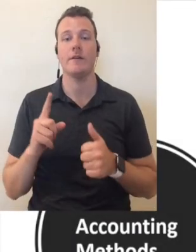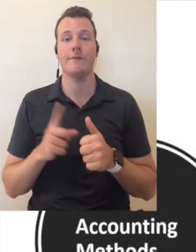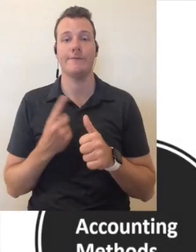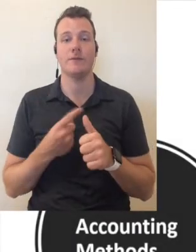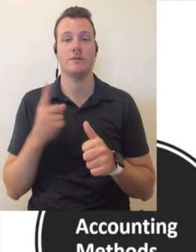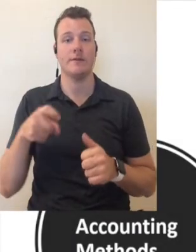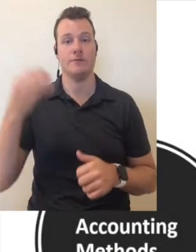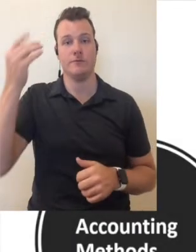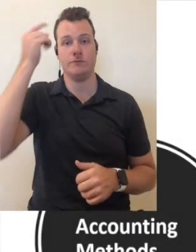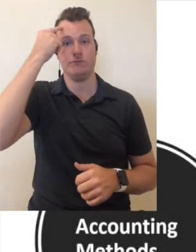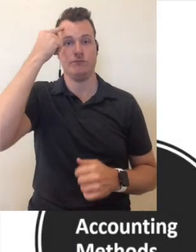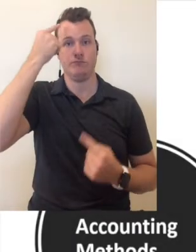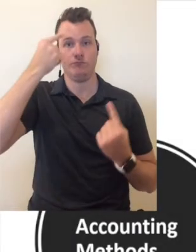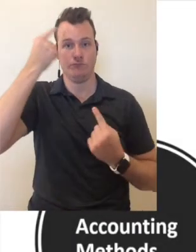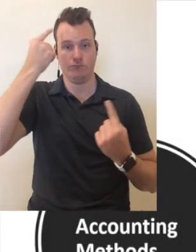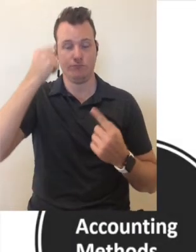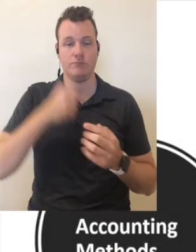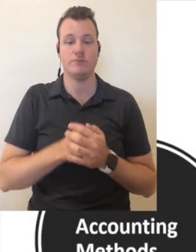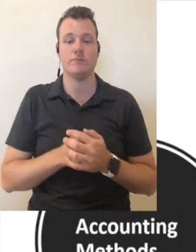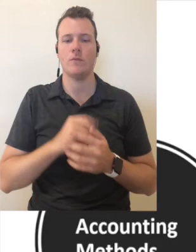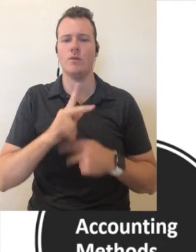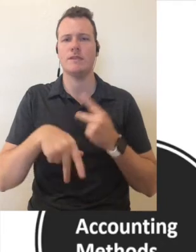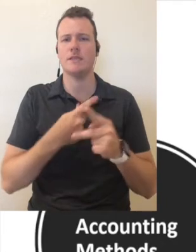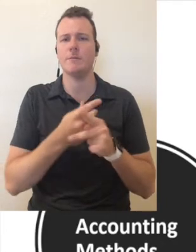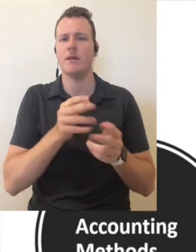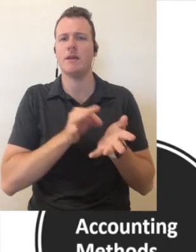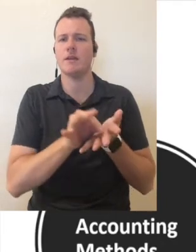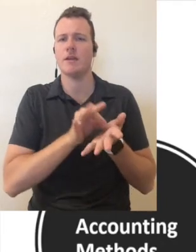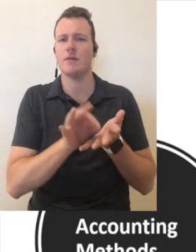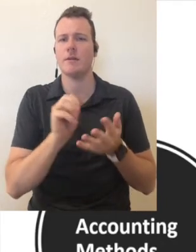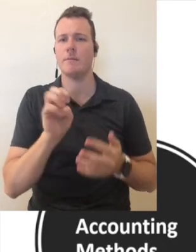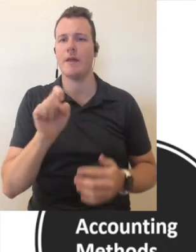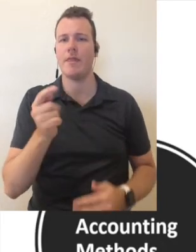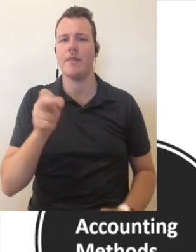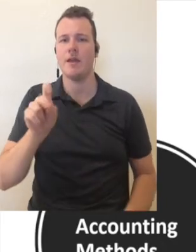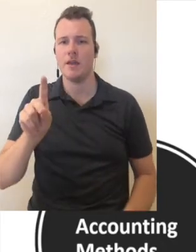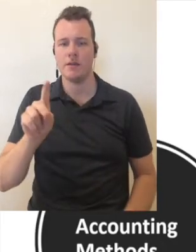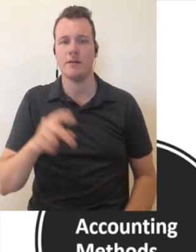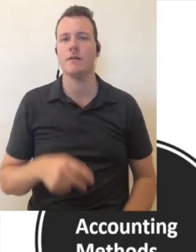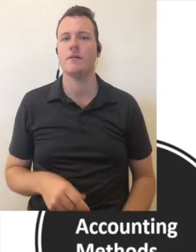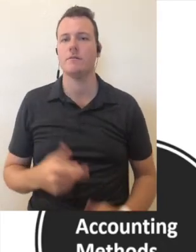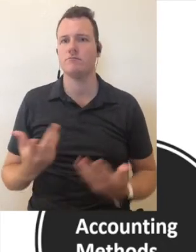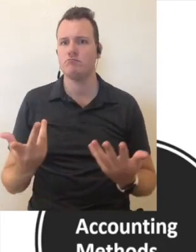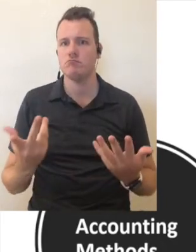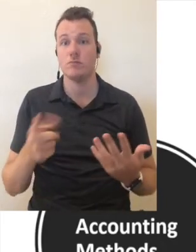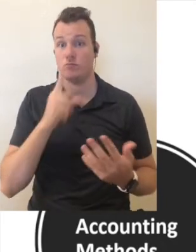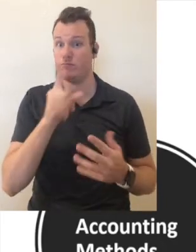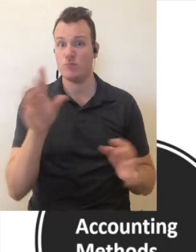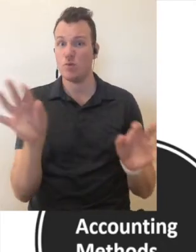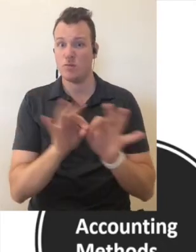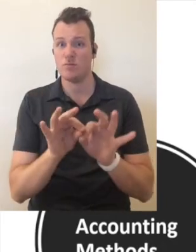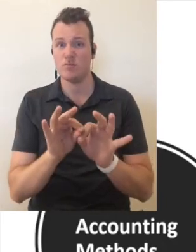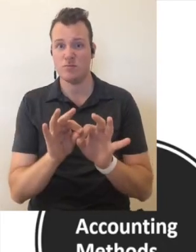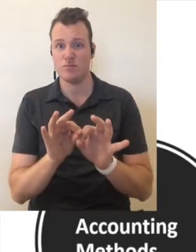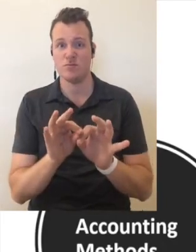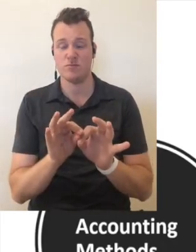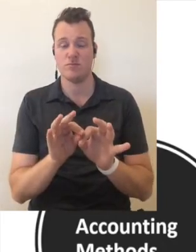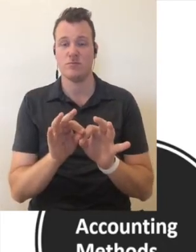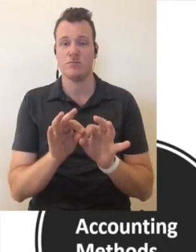Okay, the first thing that you have to think about is what type of accounting method you're going to use. And this is